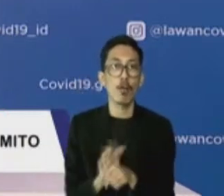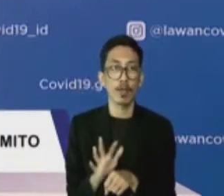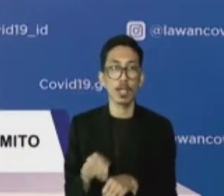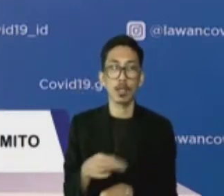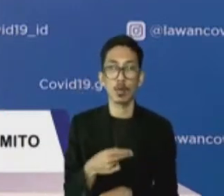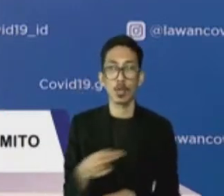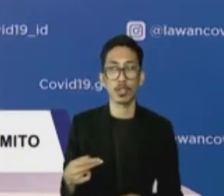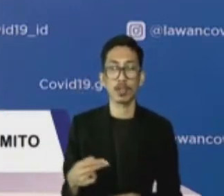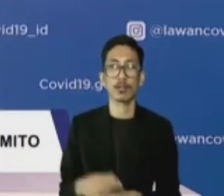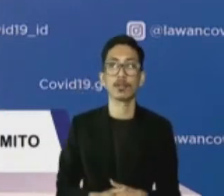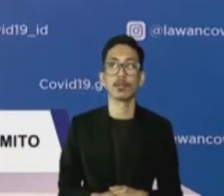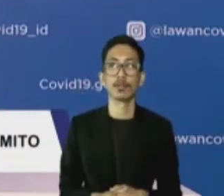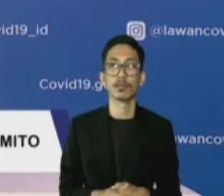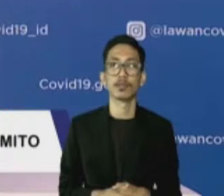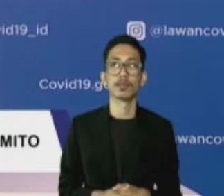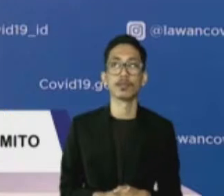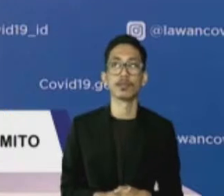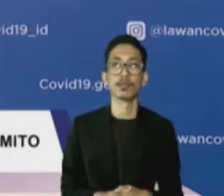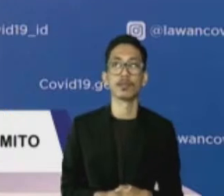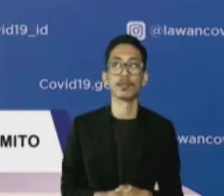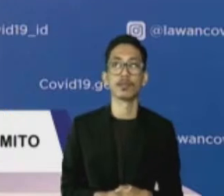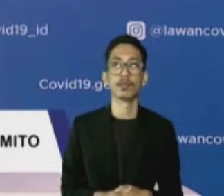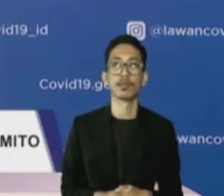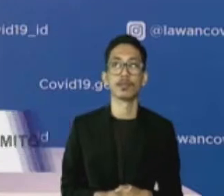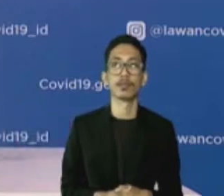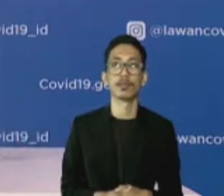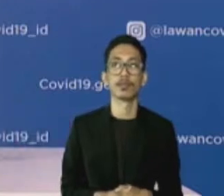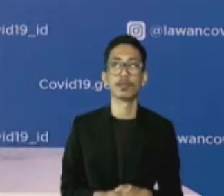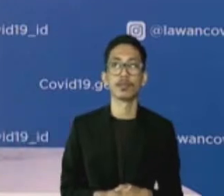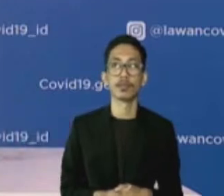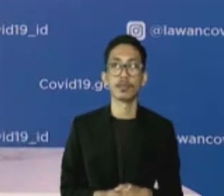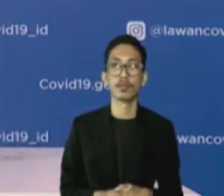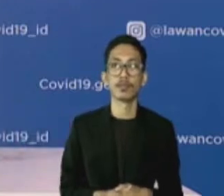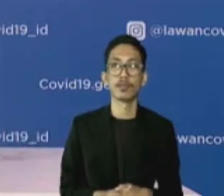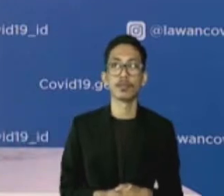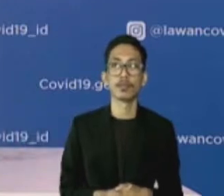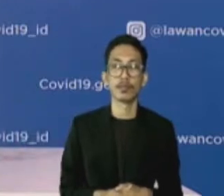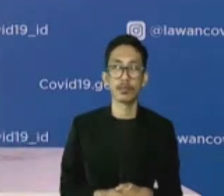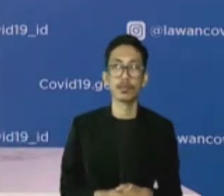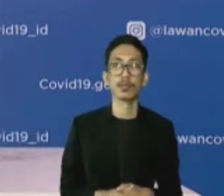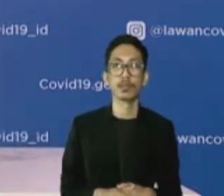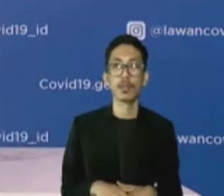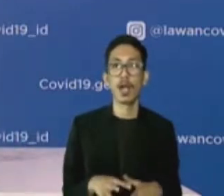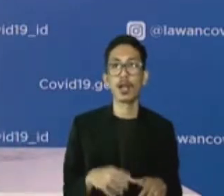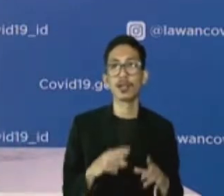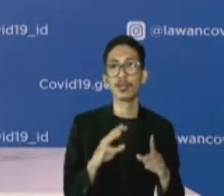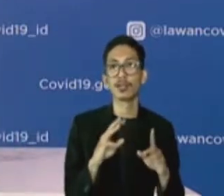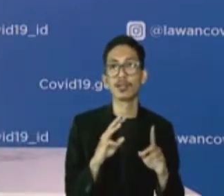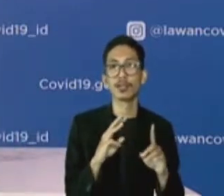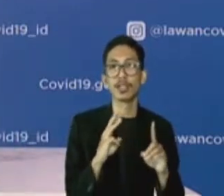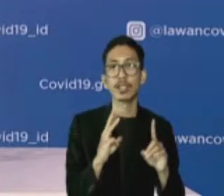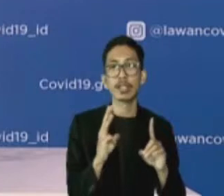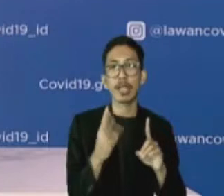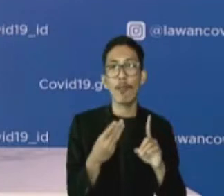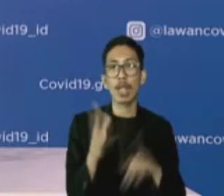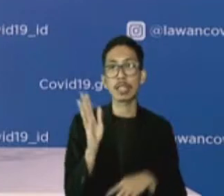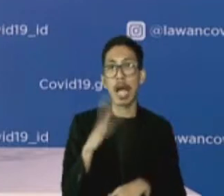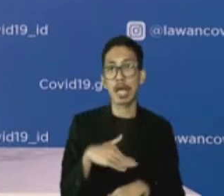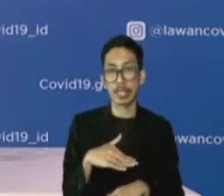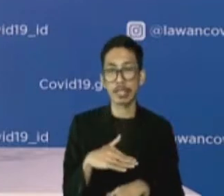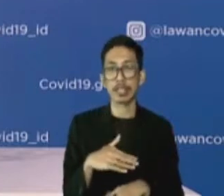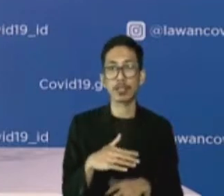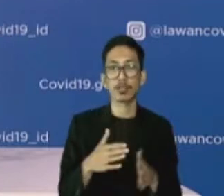Indonesia, currently cases have decreased for 13 consecutive weeks from the second peak of